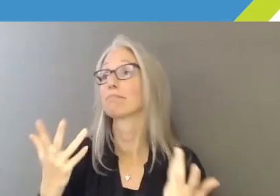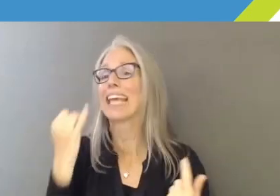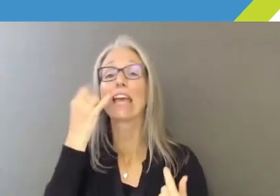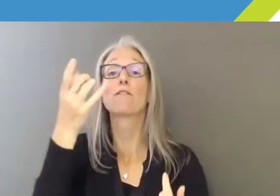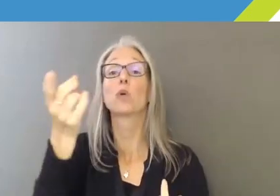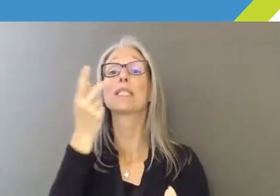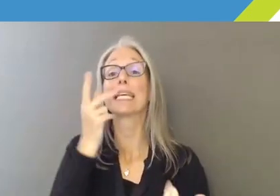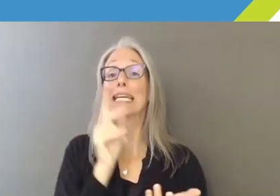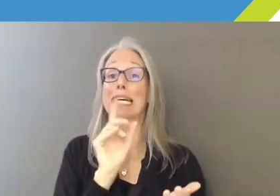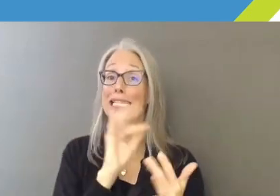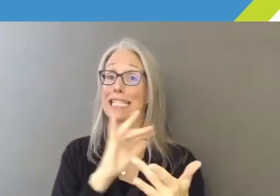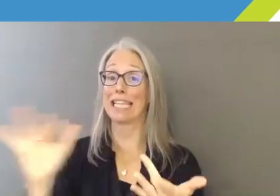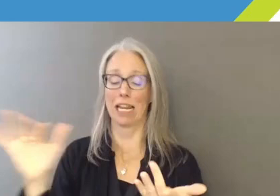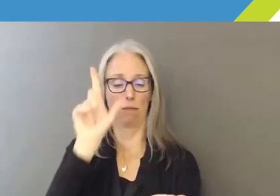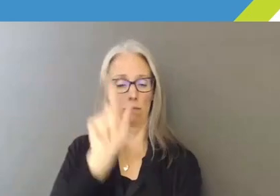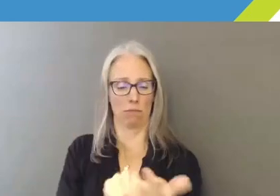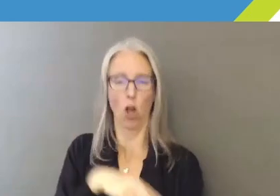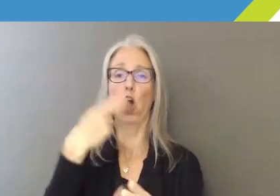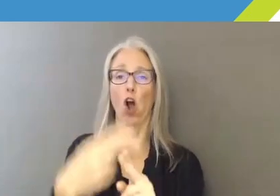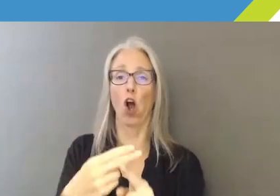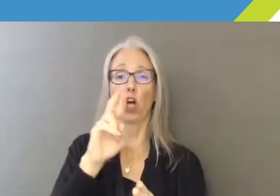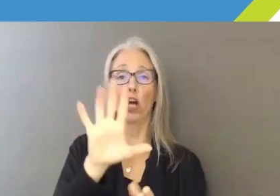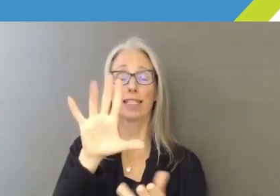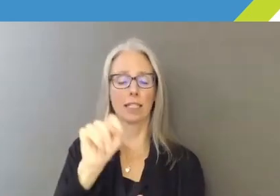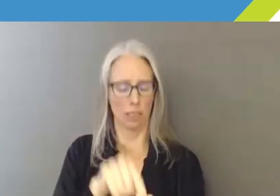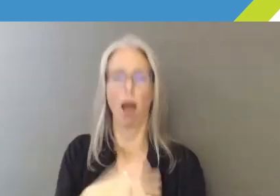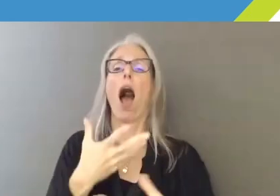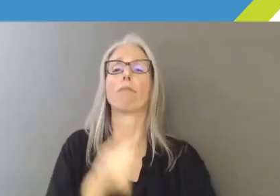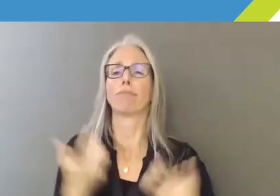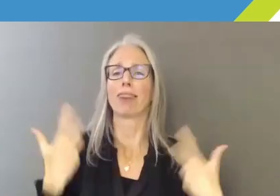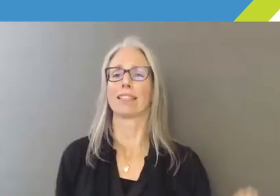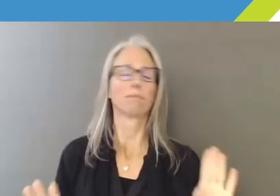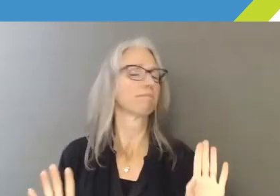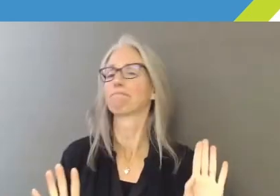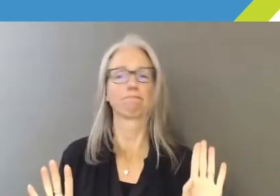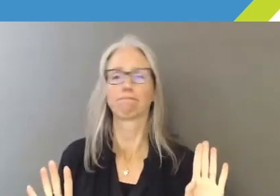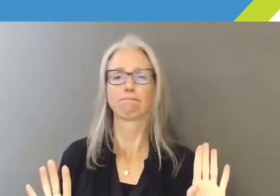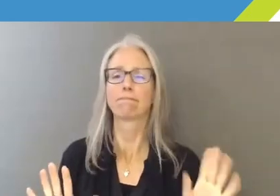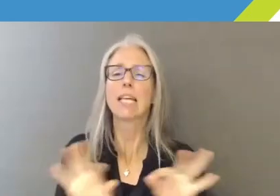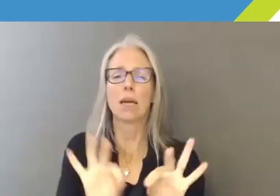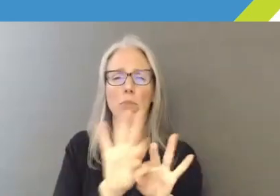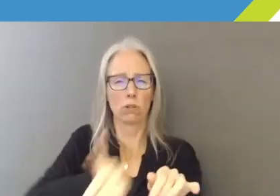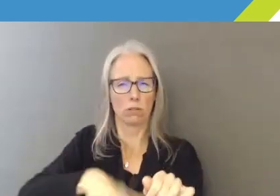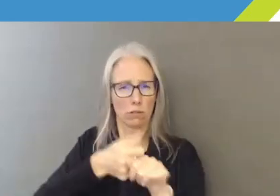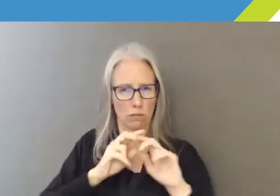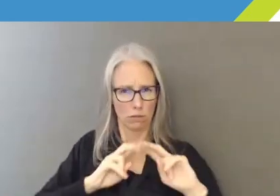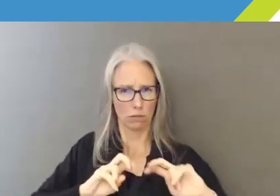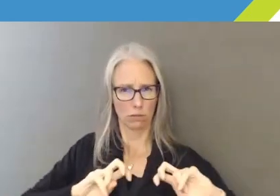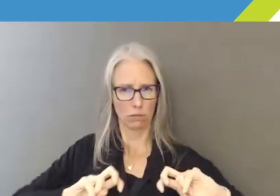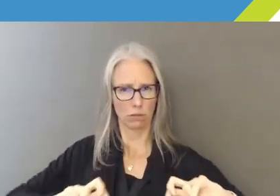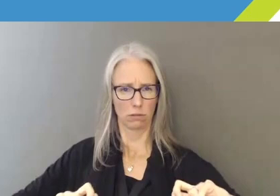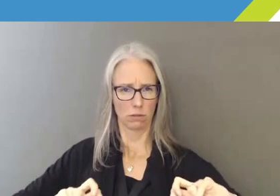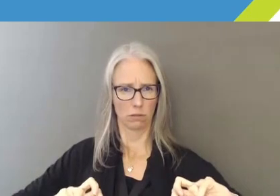an RCT doesn't mean that it's automatically sort of golden and you should take it at face value. There are other factors that need to be considered, many